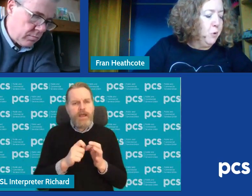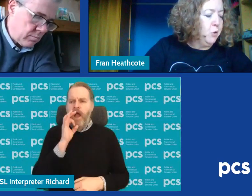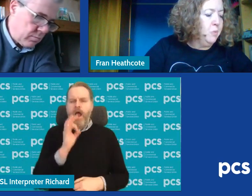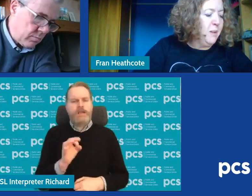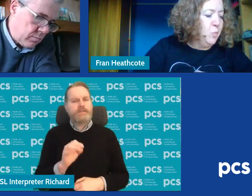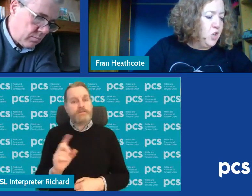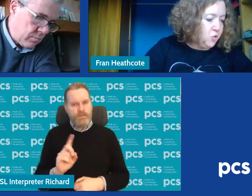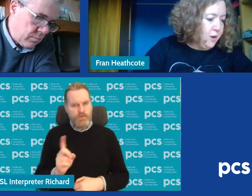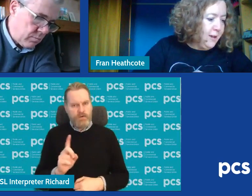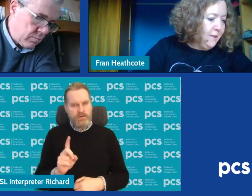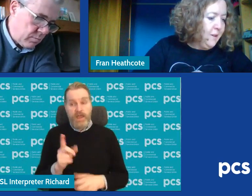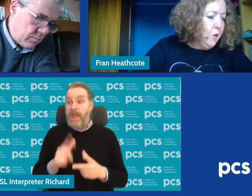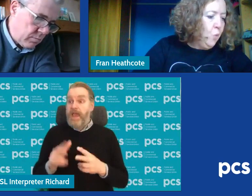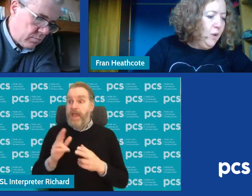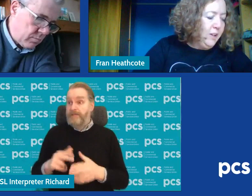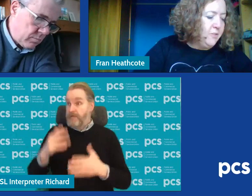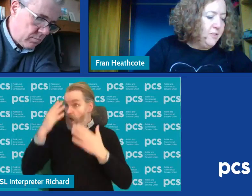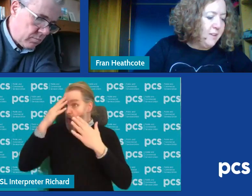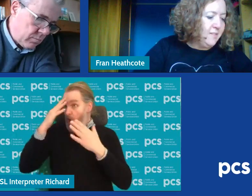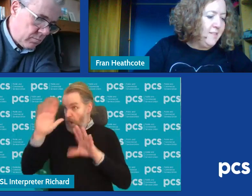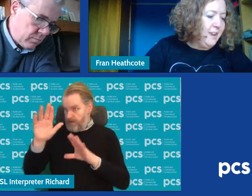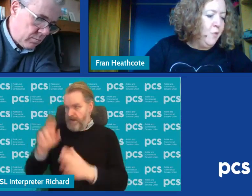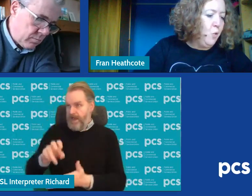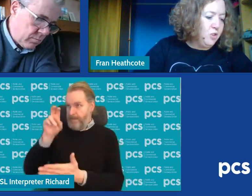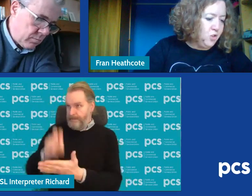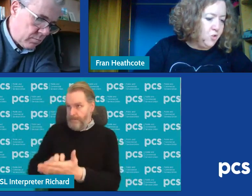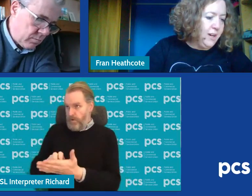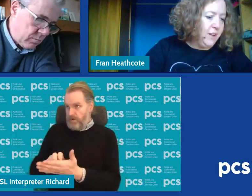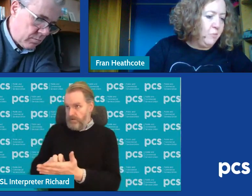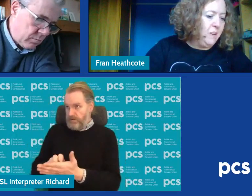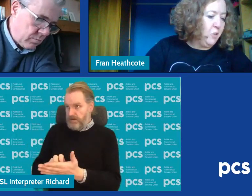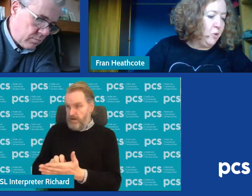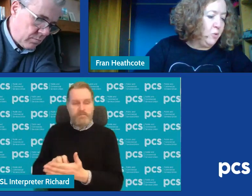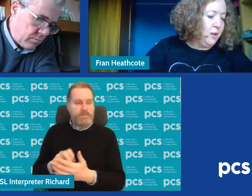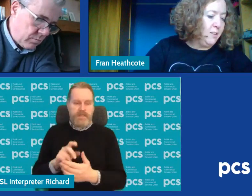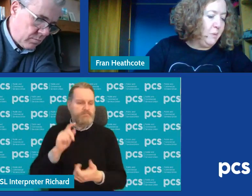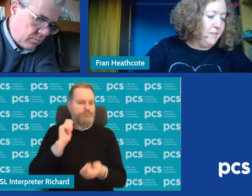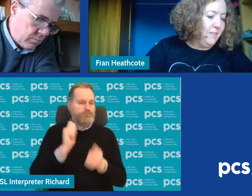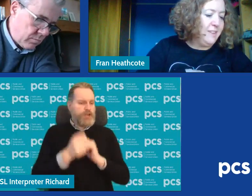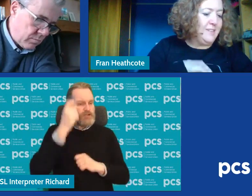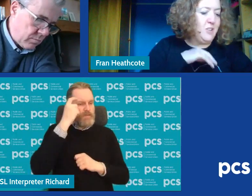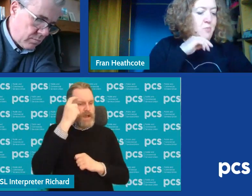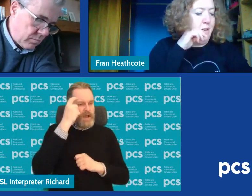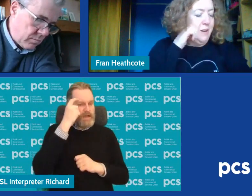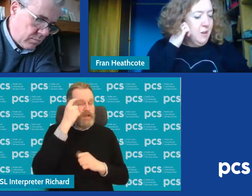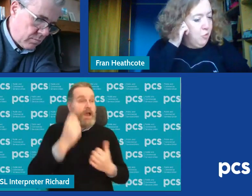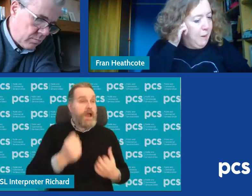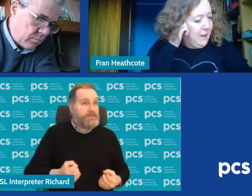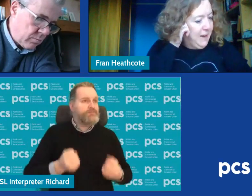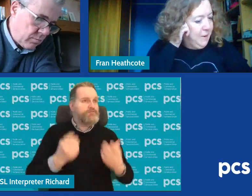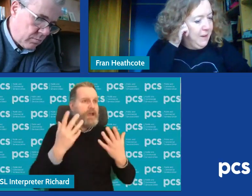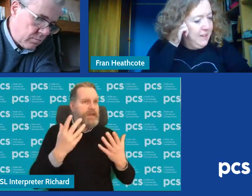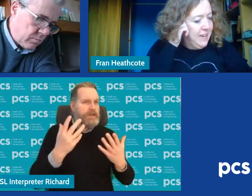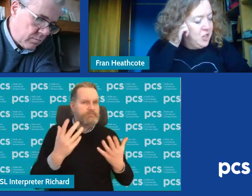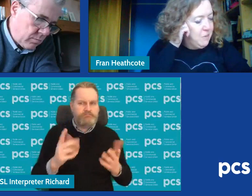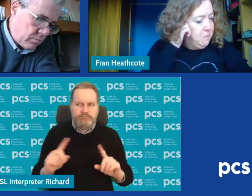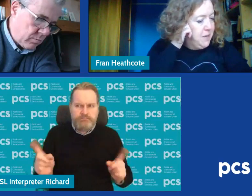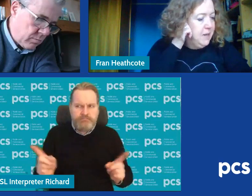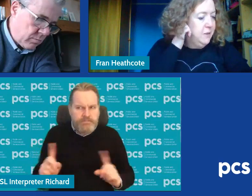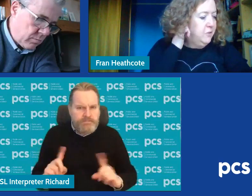leave booked, but then we strike? Will it go down as leave or a strike? I've been told to ask PCS. That's from Rebecca Howie